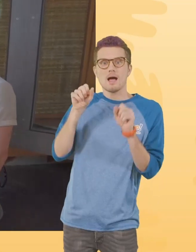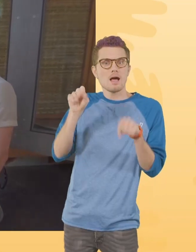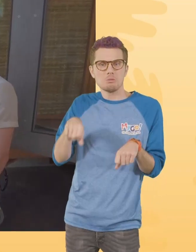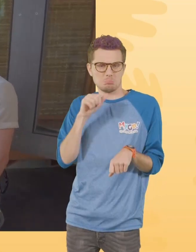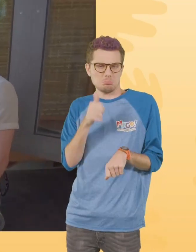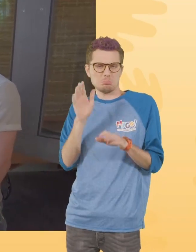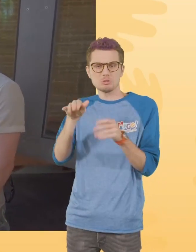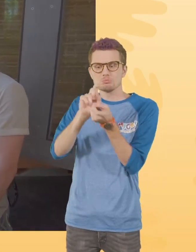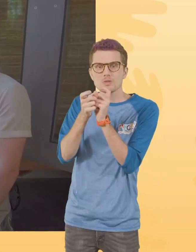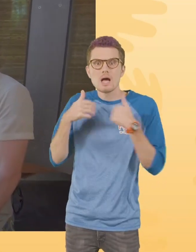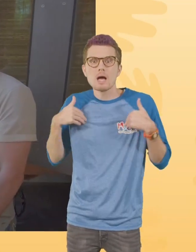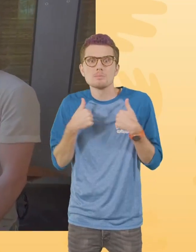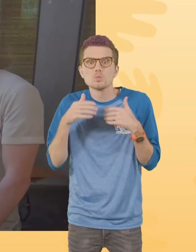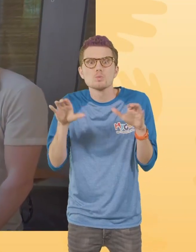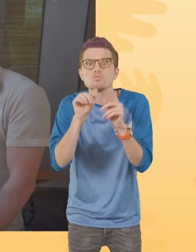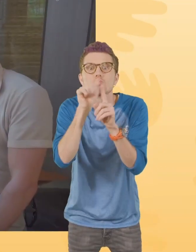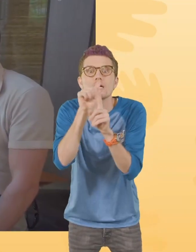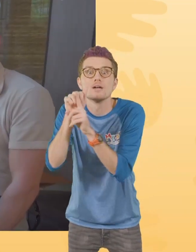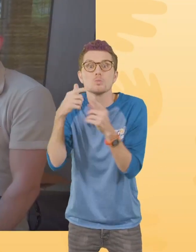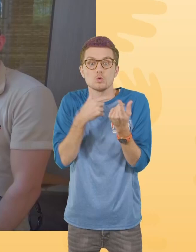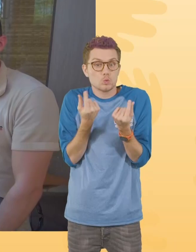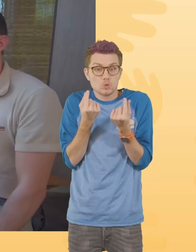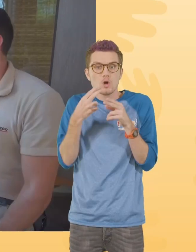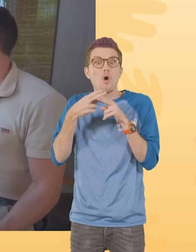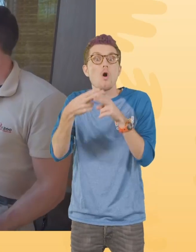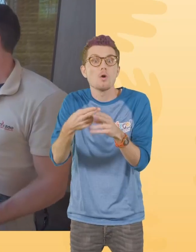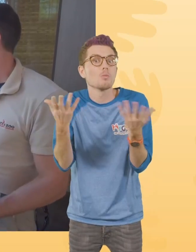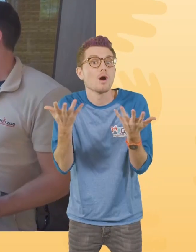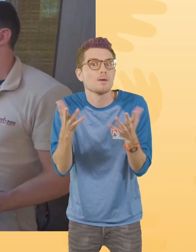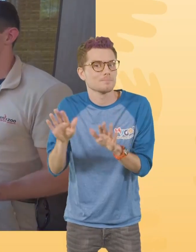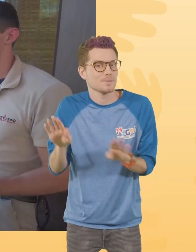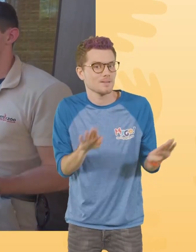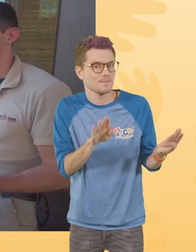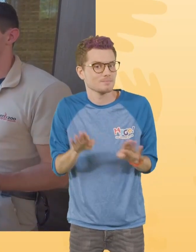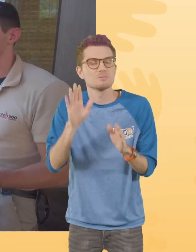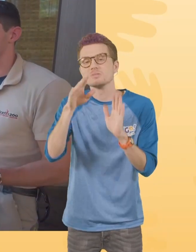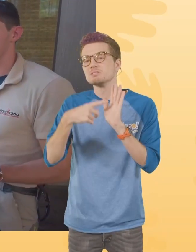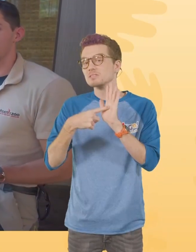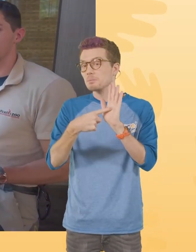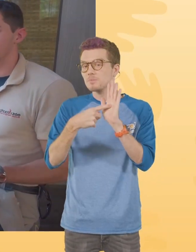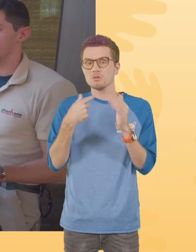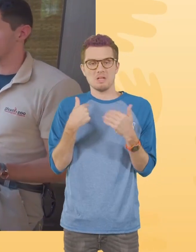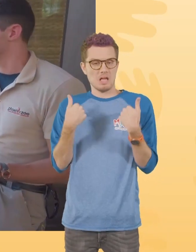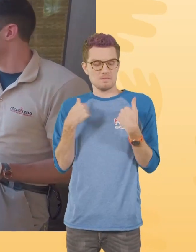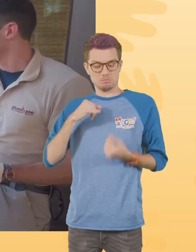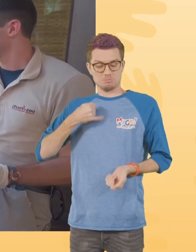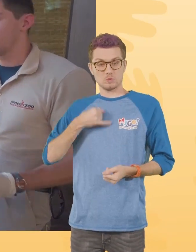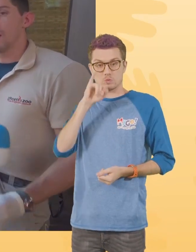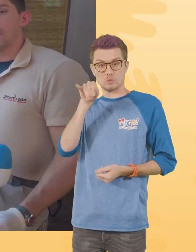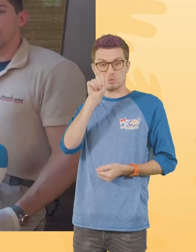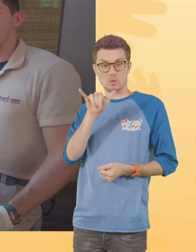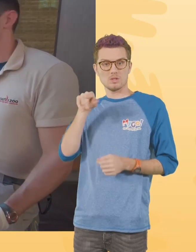So we don't train our animals to do tricks, we do what we call behaviors. So for example, when I was having Jay target his nose to the end of his